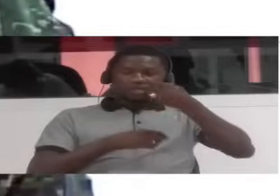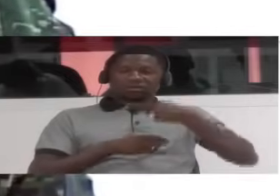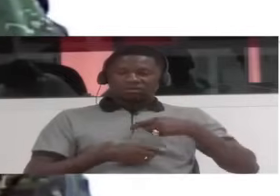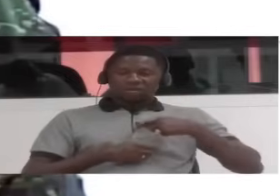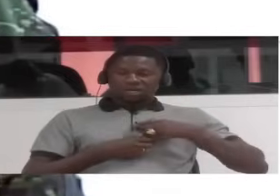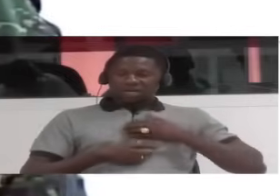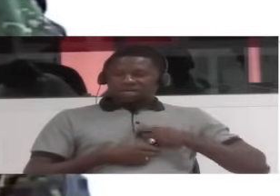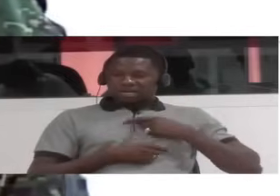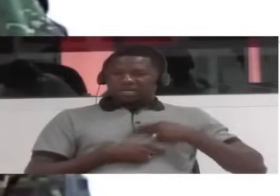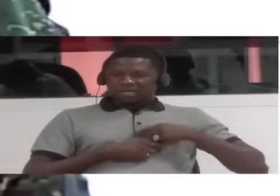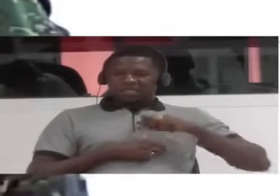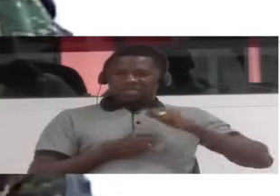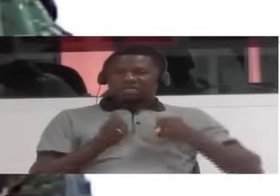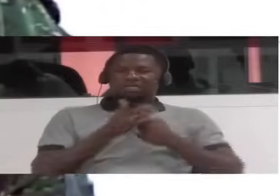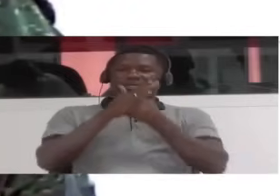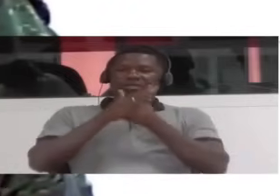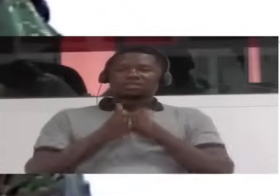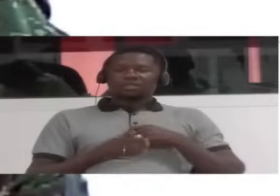he said Tony Catoni died in Senegal of heart attack.